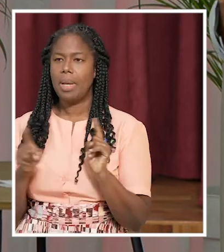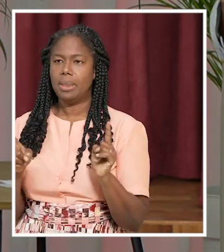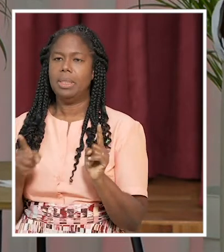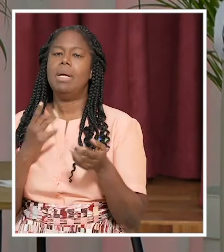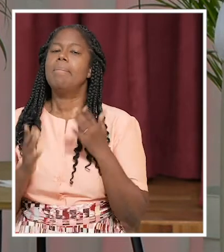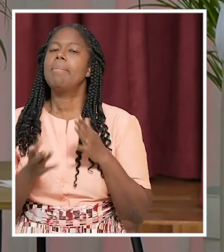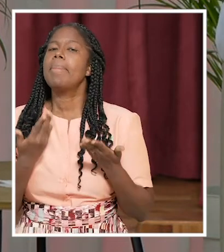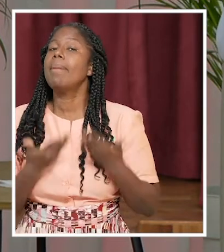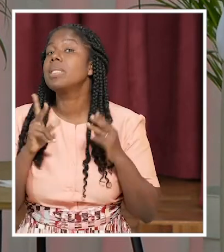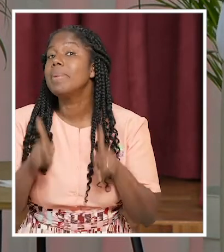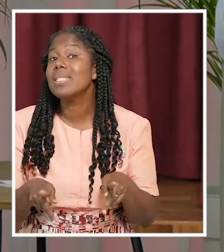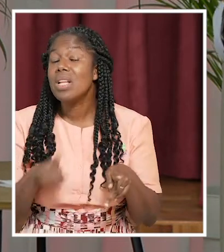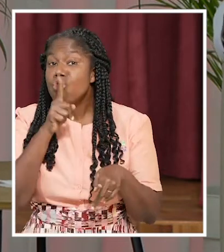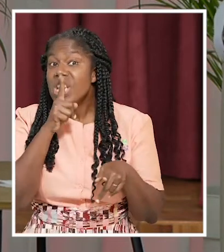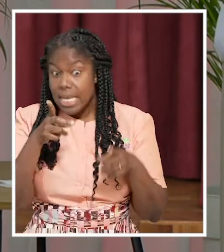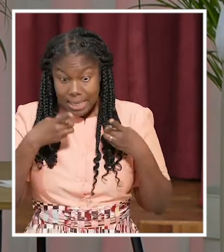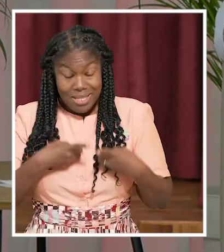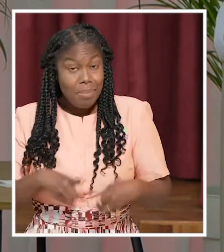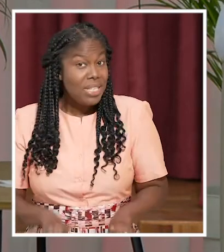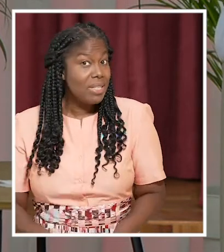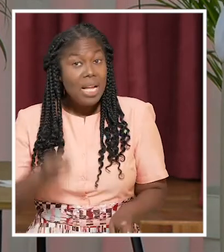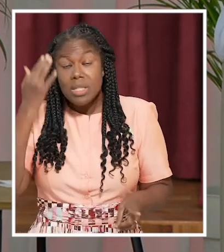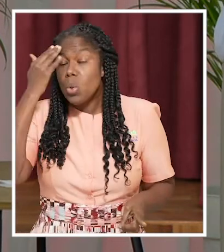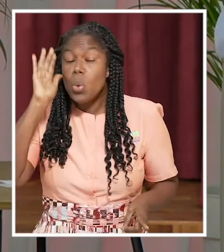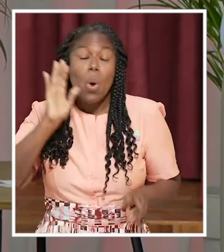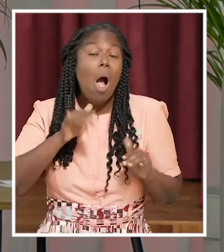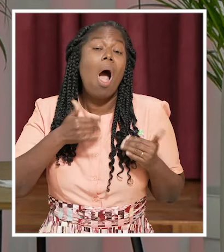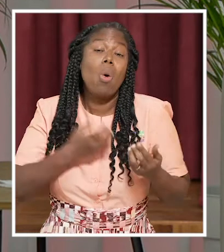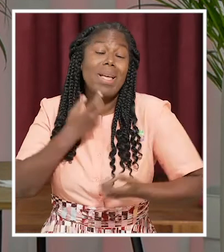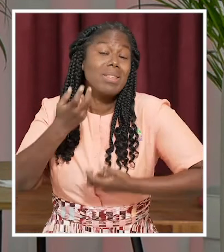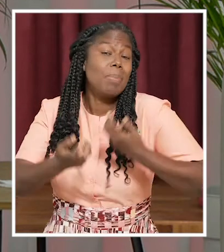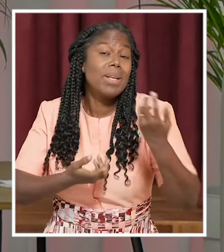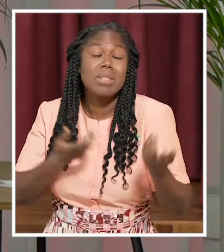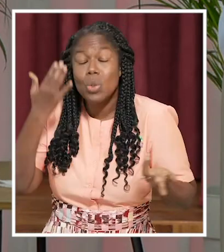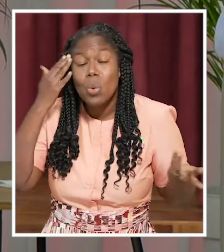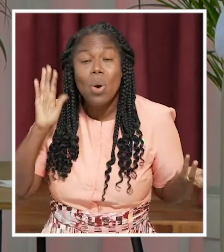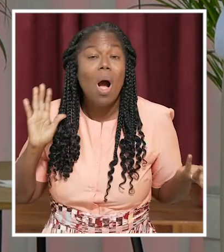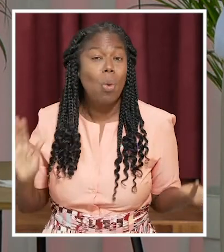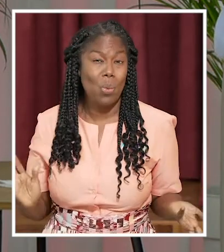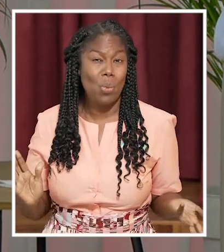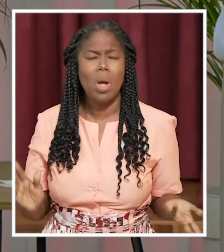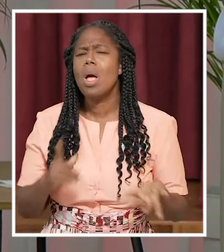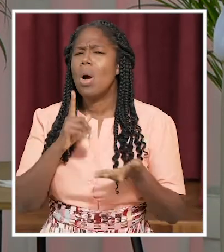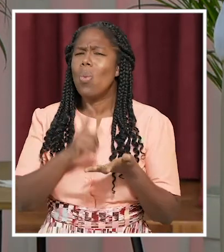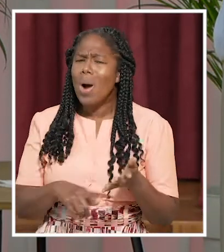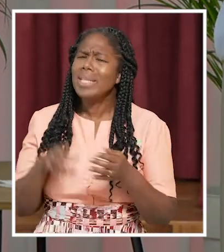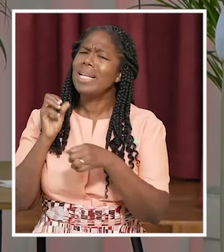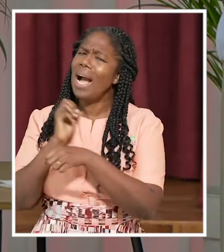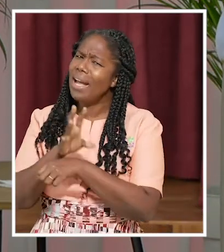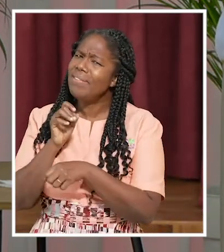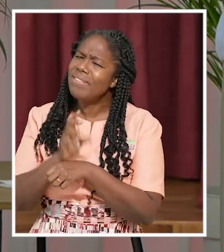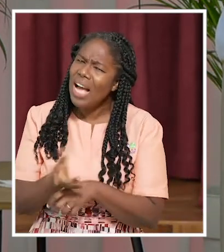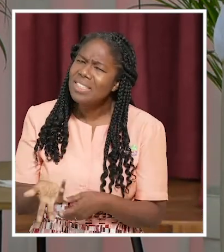express themselves. They don't know what to do. What advice would you have for someone who's looking at us right now who may be going through depression? Or you may have